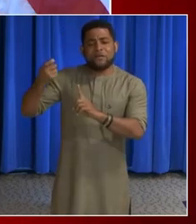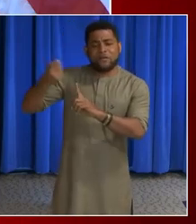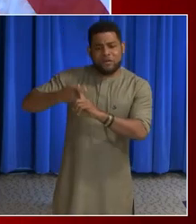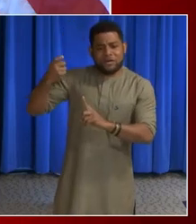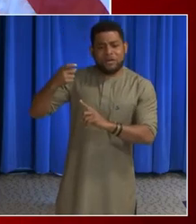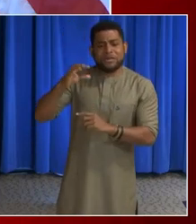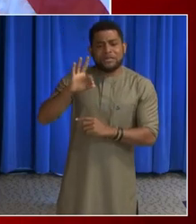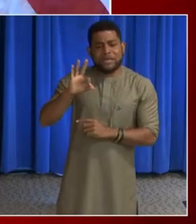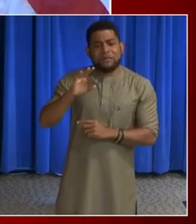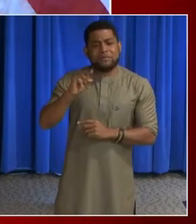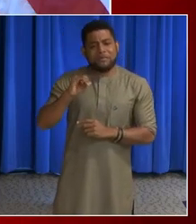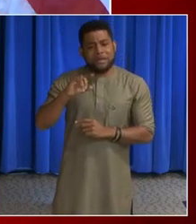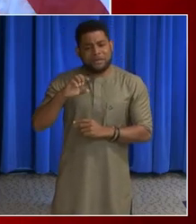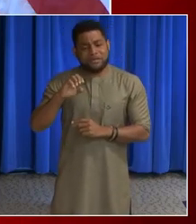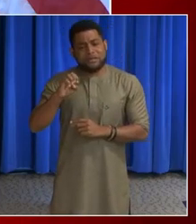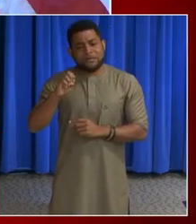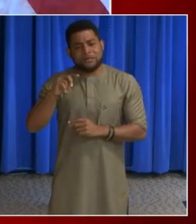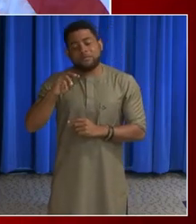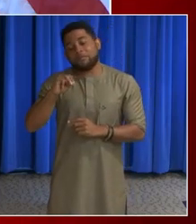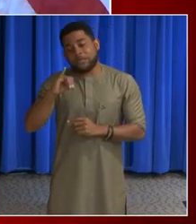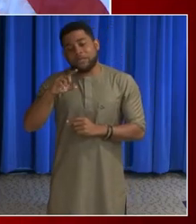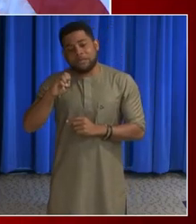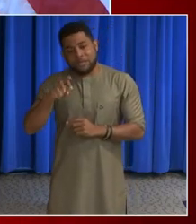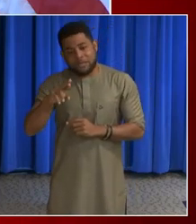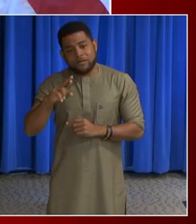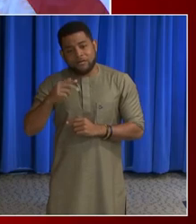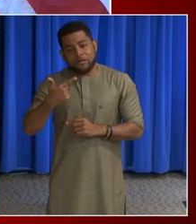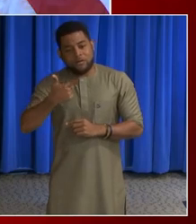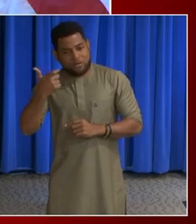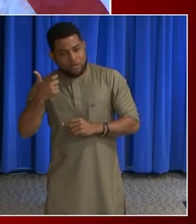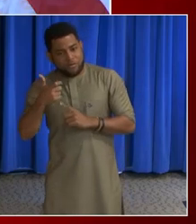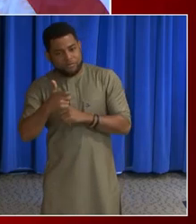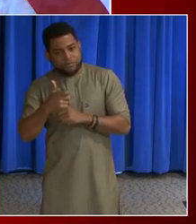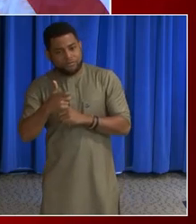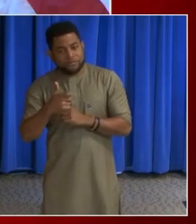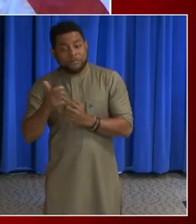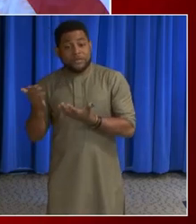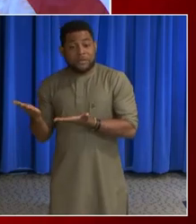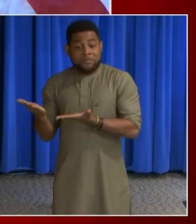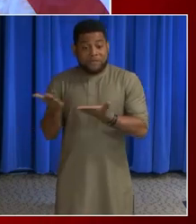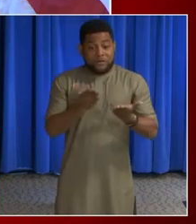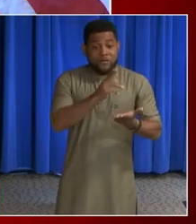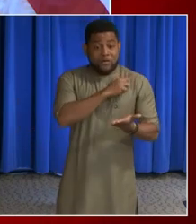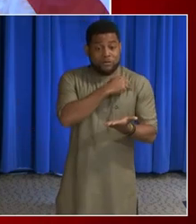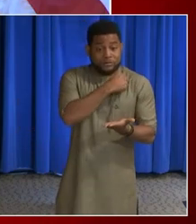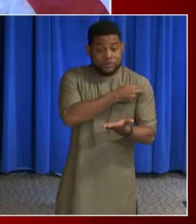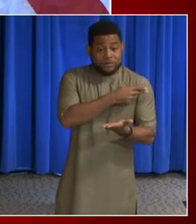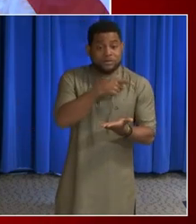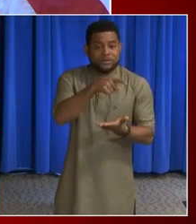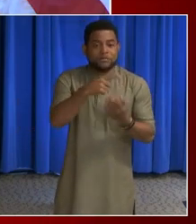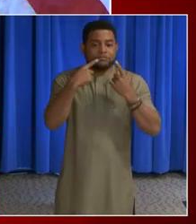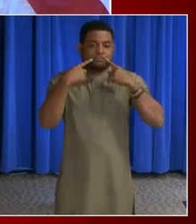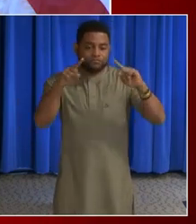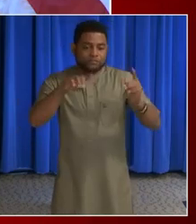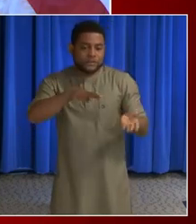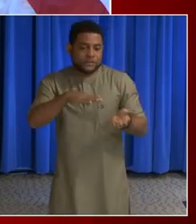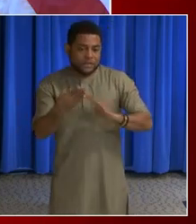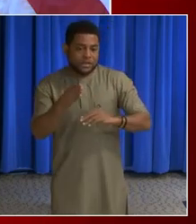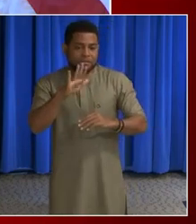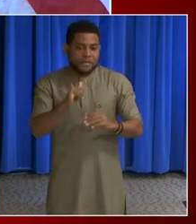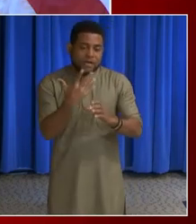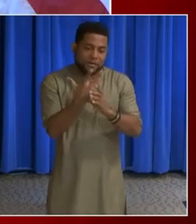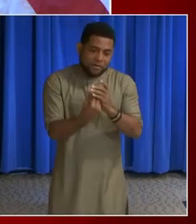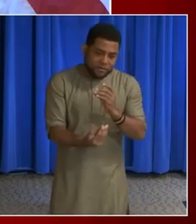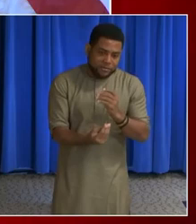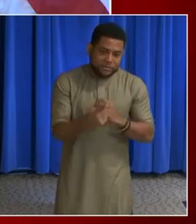pistol. MPD rendered aid before he was transported to the hospital, where he was pronounced deceased by medical staff. The U.S. Attorney's Office